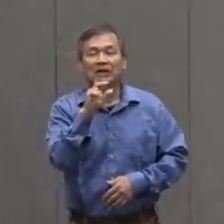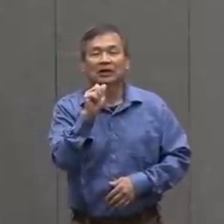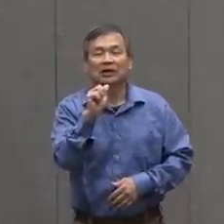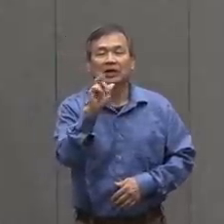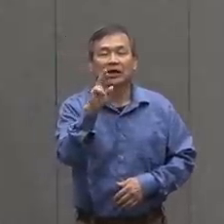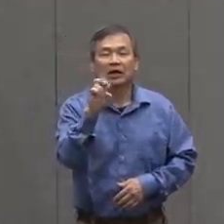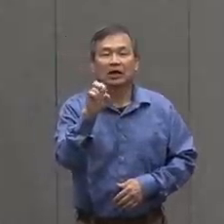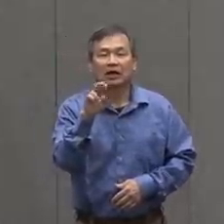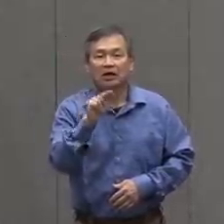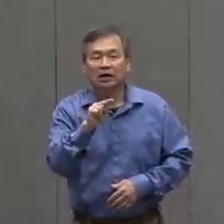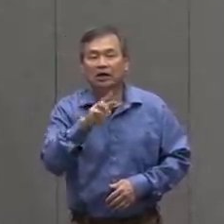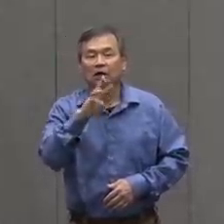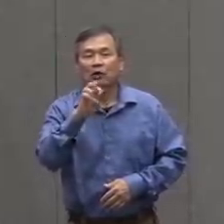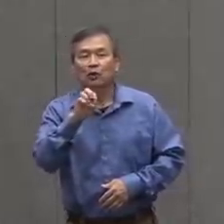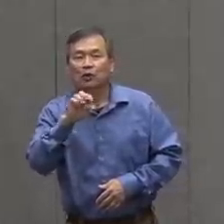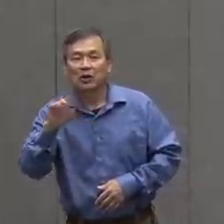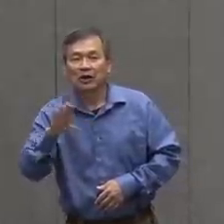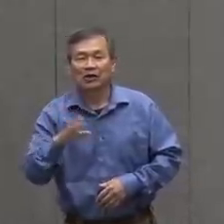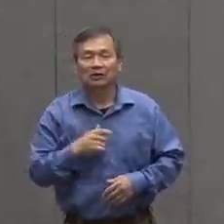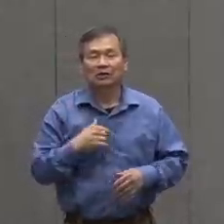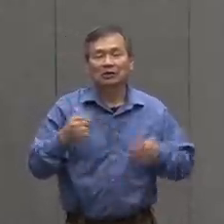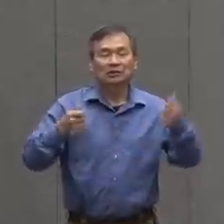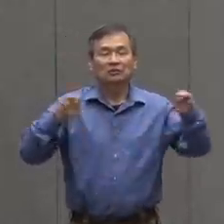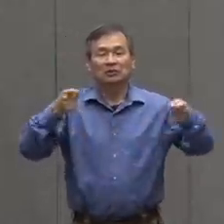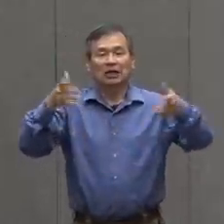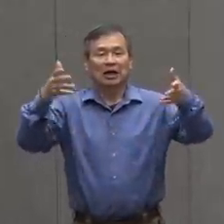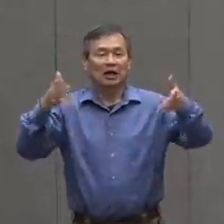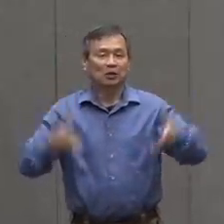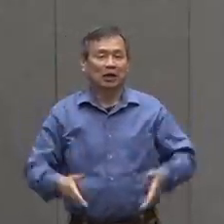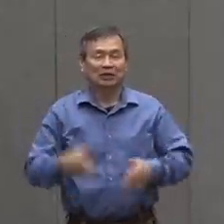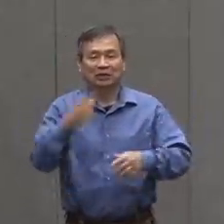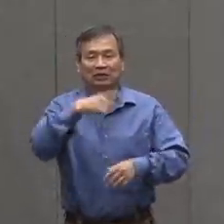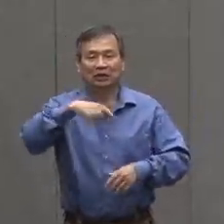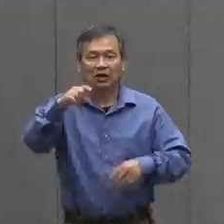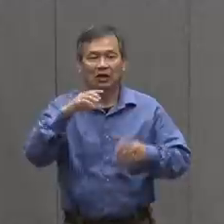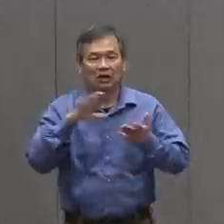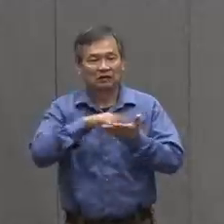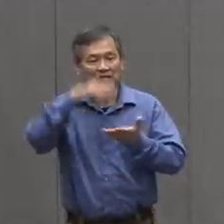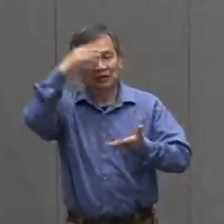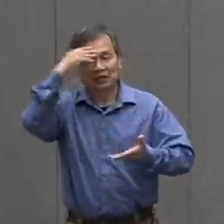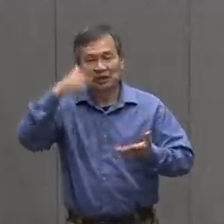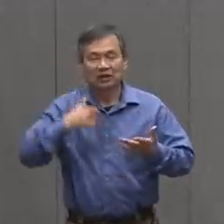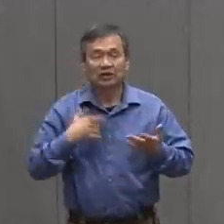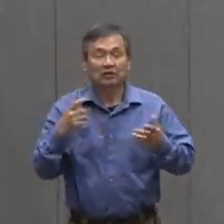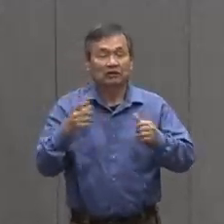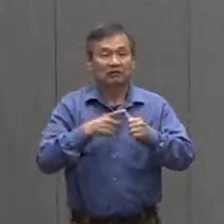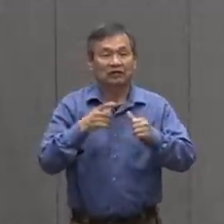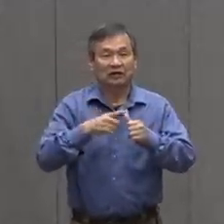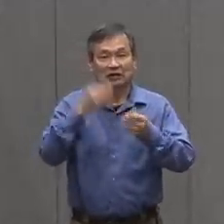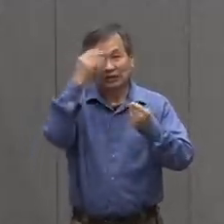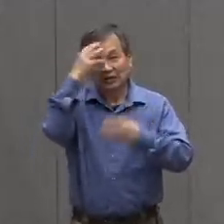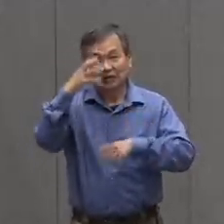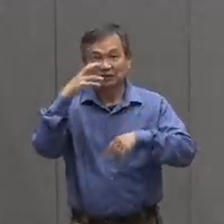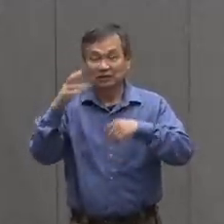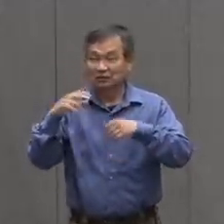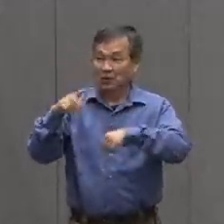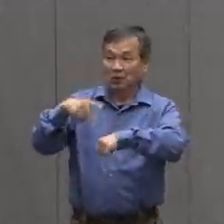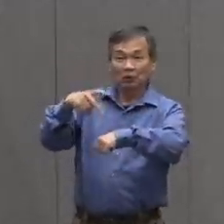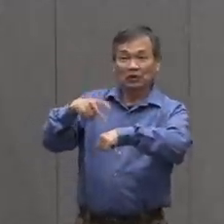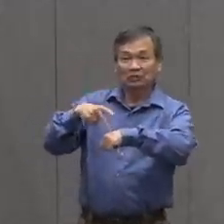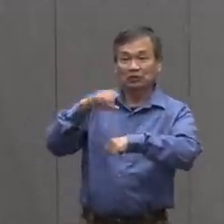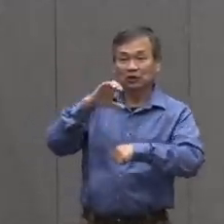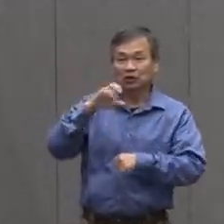Learning. First, I want to give a shout out to Principal Michelle Mansfield of Chamisa Elementary